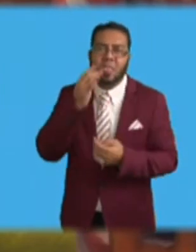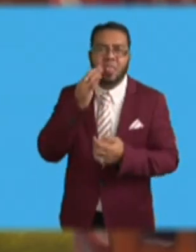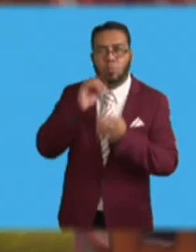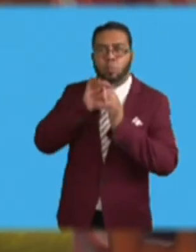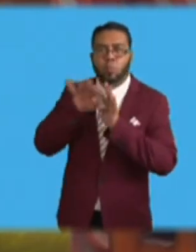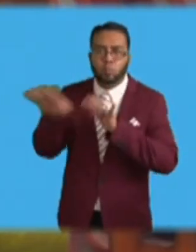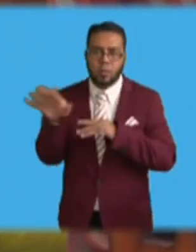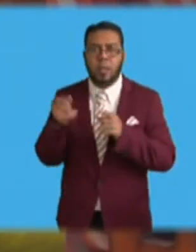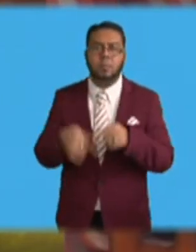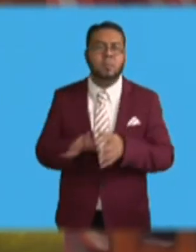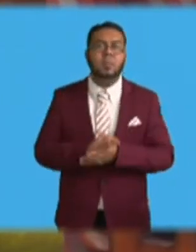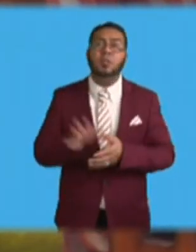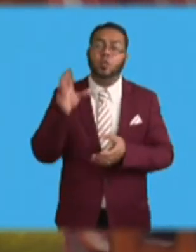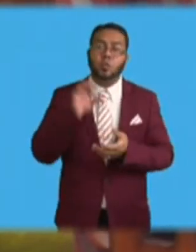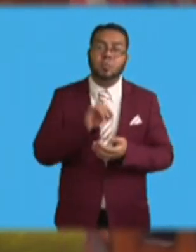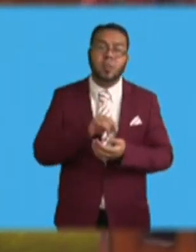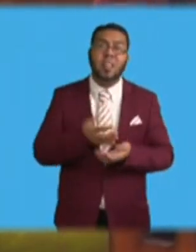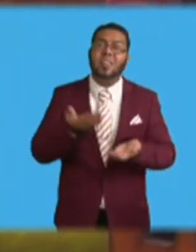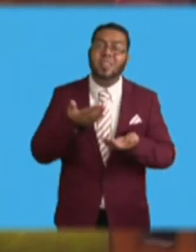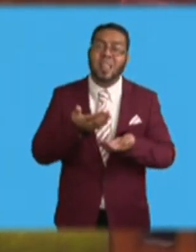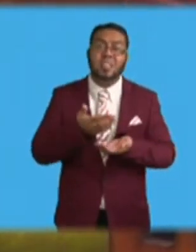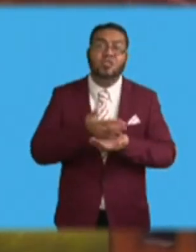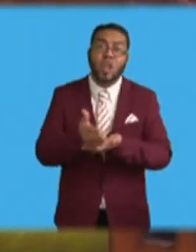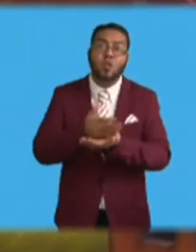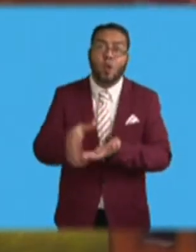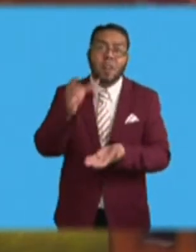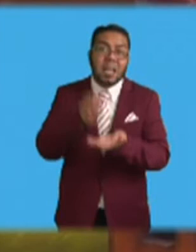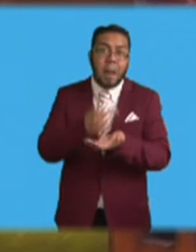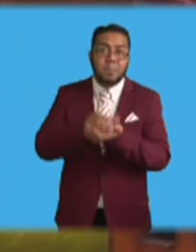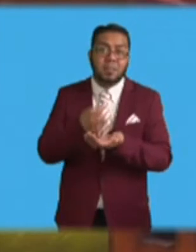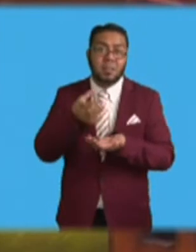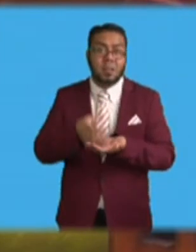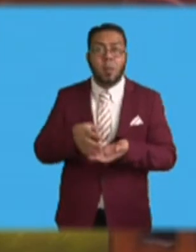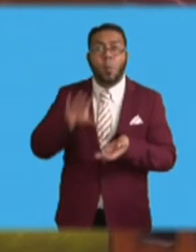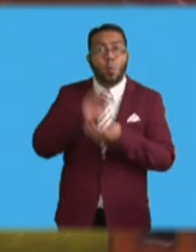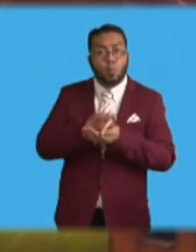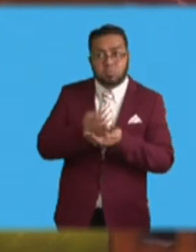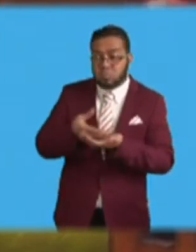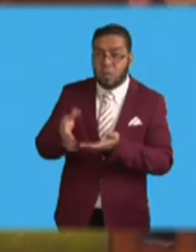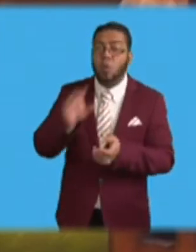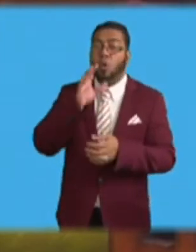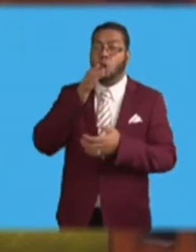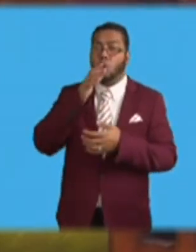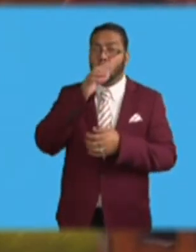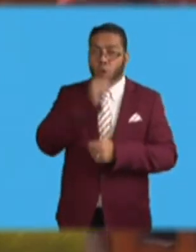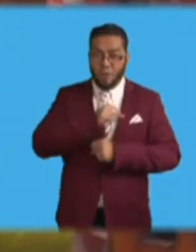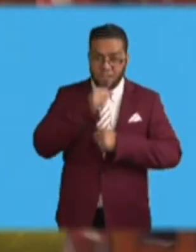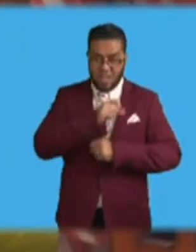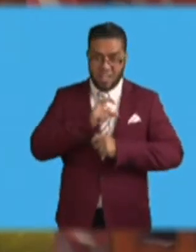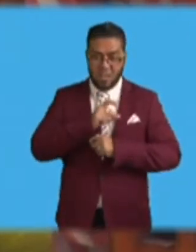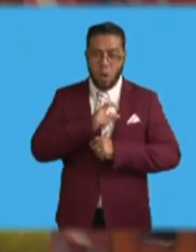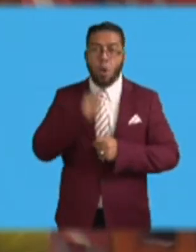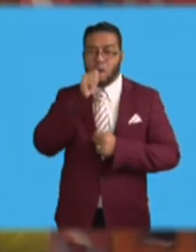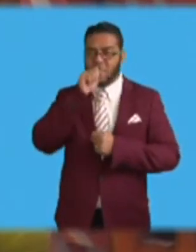with social activities involving the sharing of cups, water bottles, coughing, or sneezing directly on another